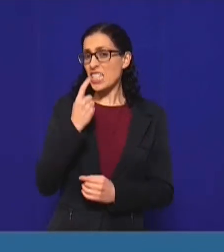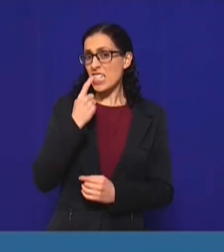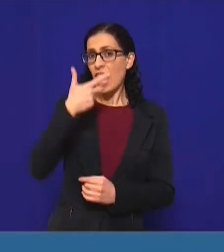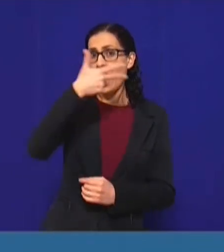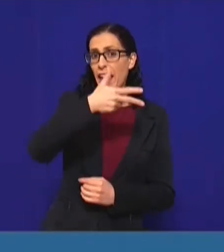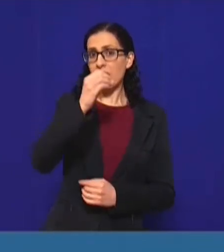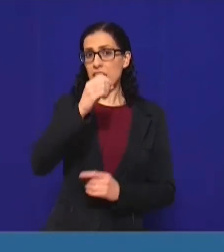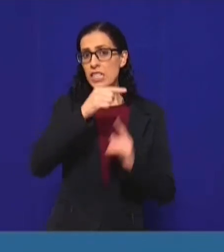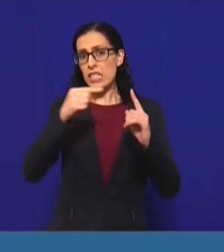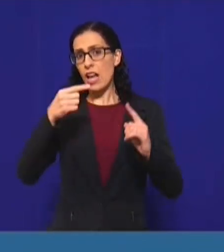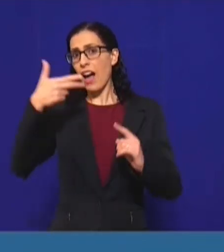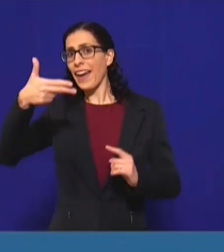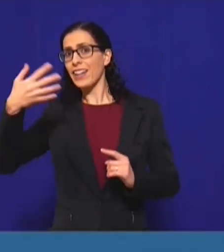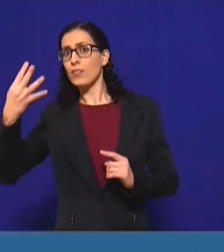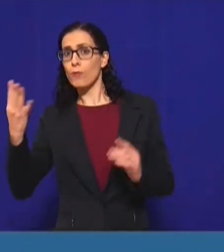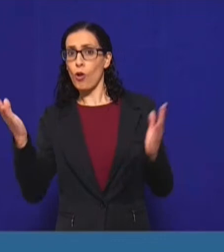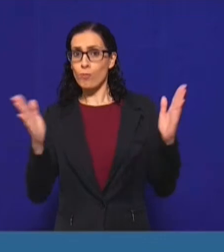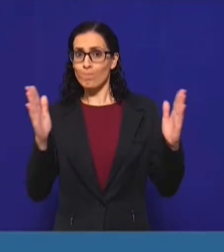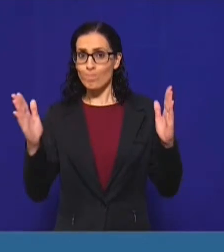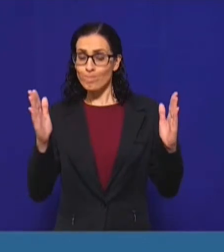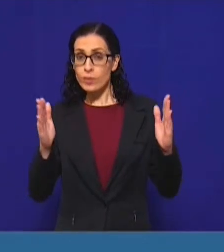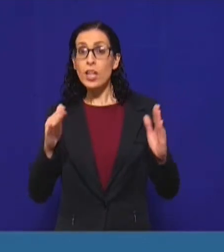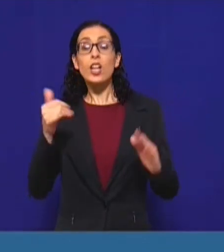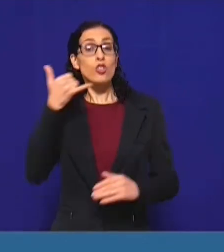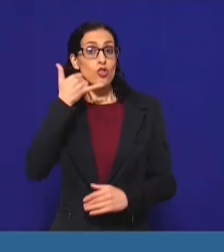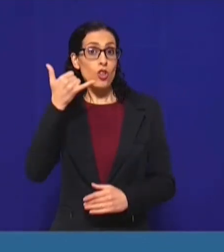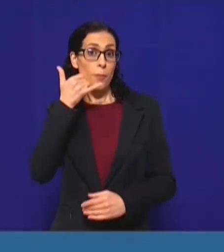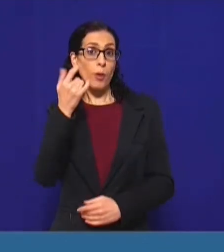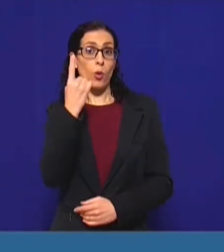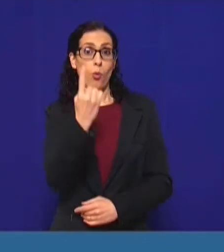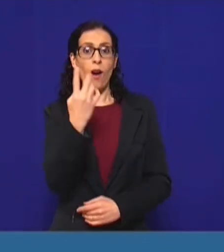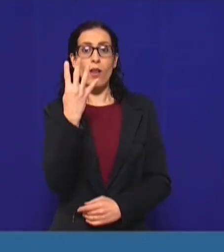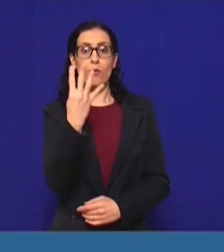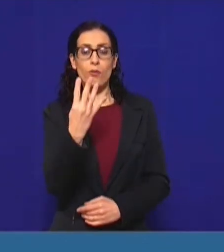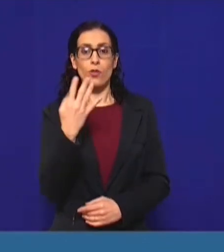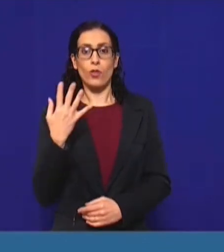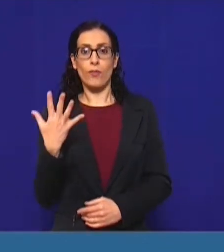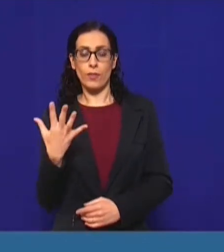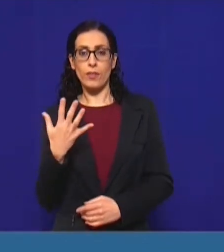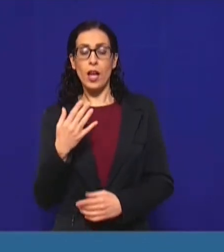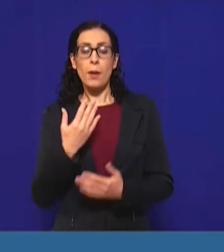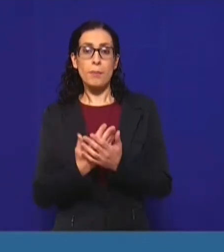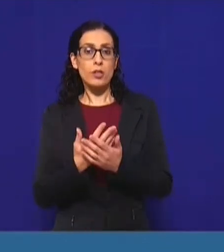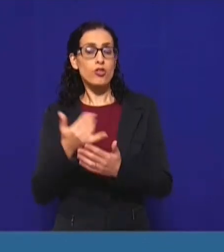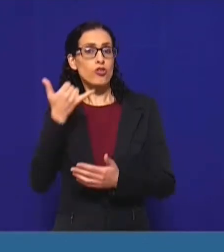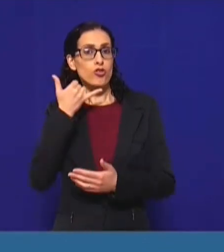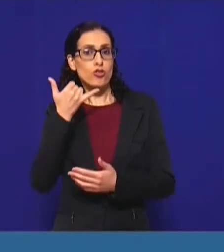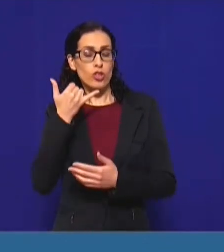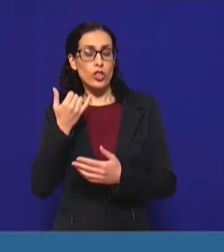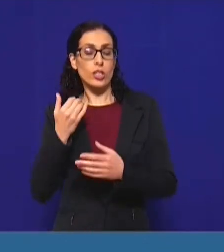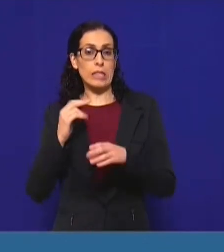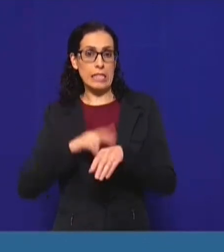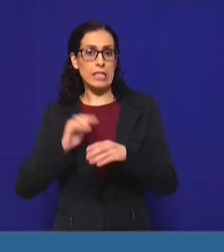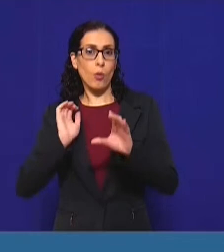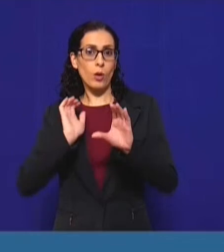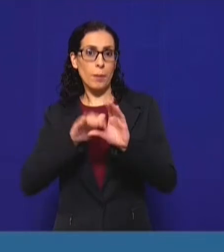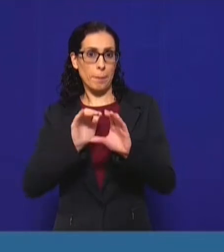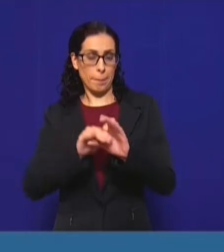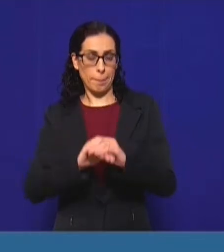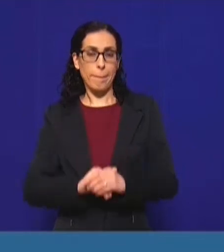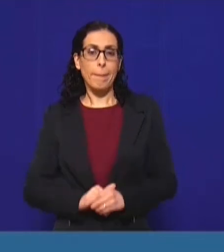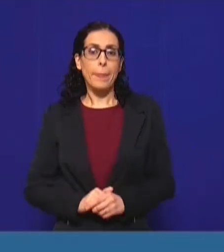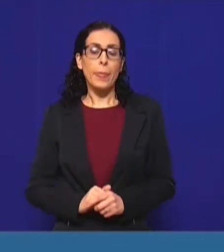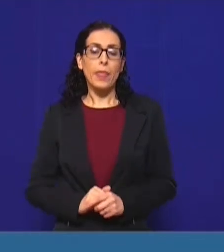84 sena, fil-każ ċemplu fuq il-145 ħalli aħna nkun nistgħu wkoll nibatulkom l-invit. U